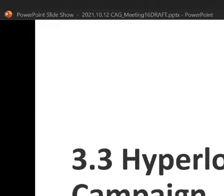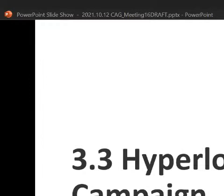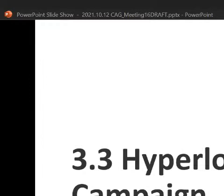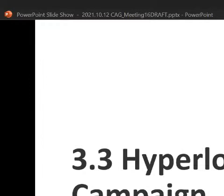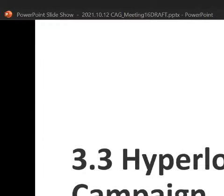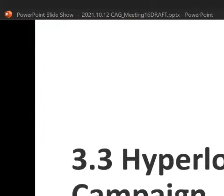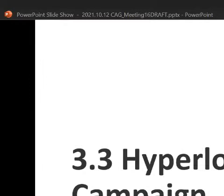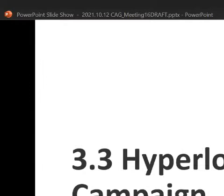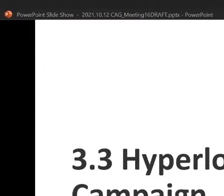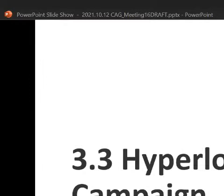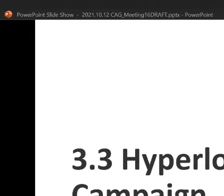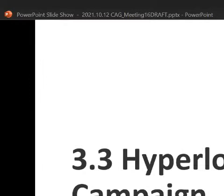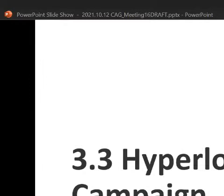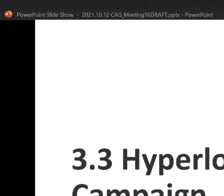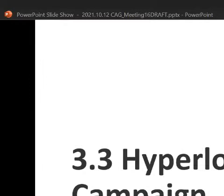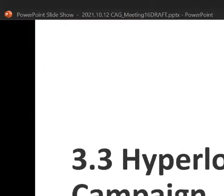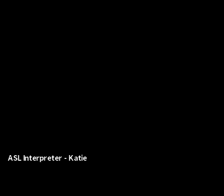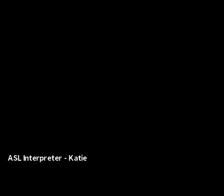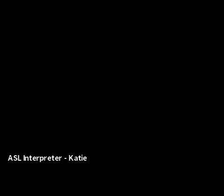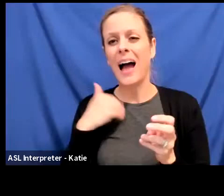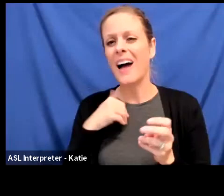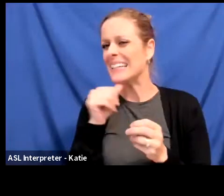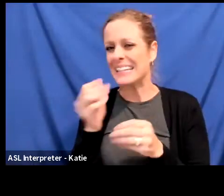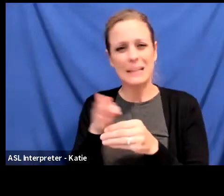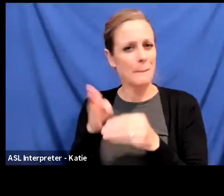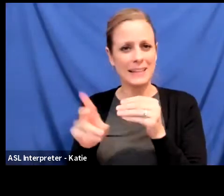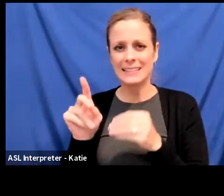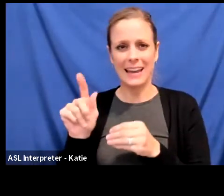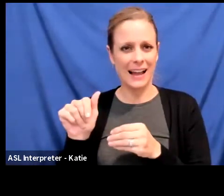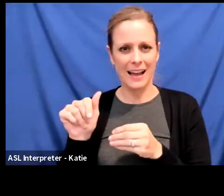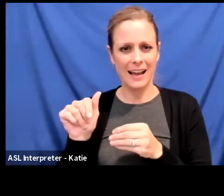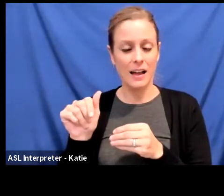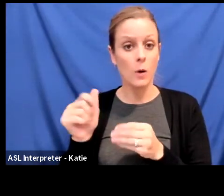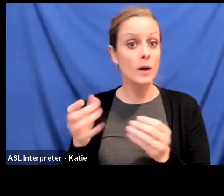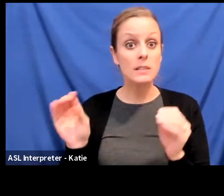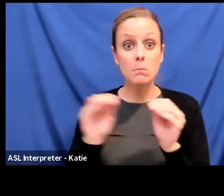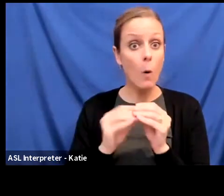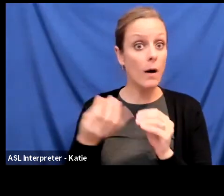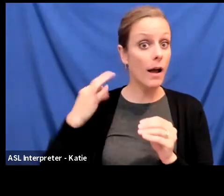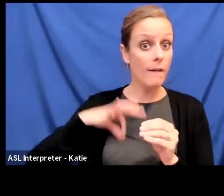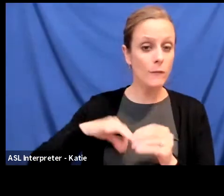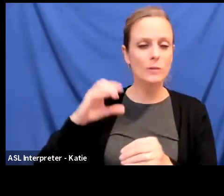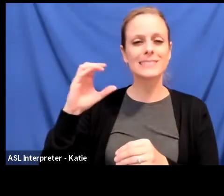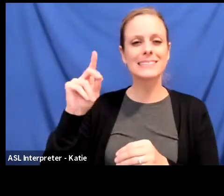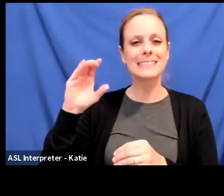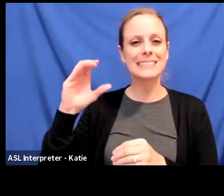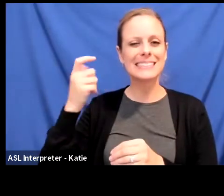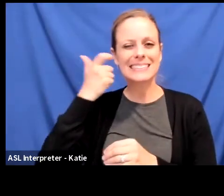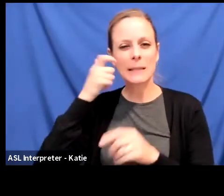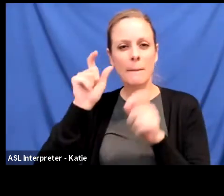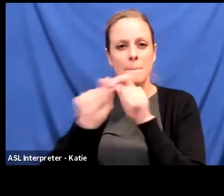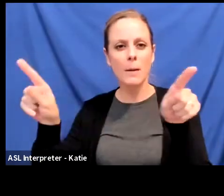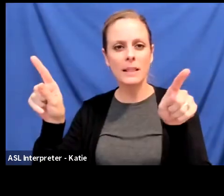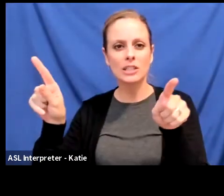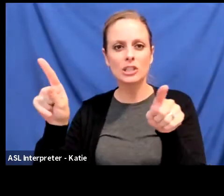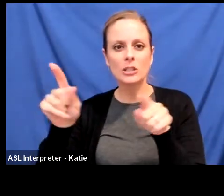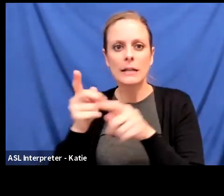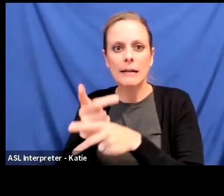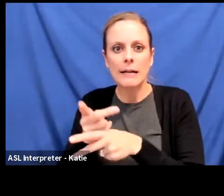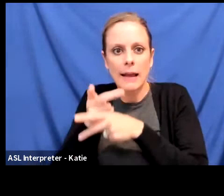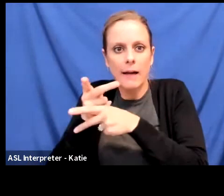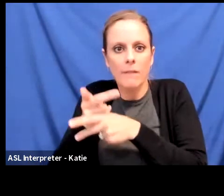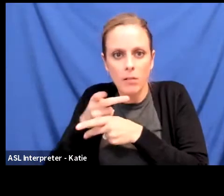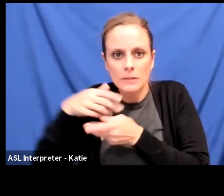have incomplete data, but what I think is more helpful is the CDC has recently published a very careful study of this